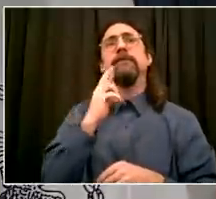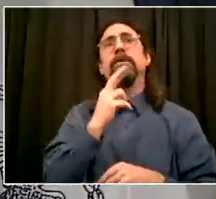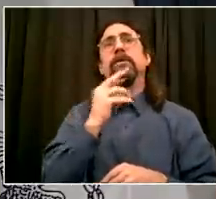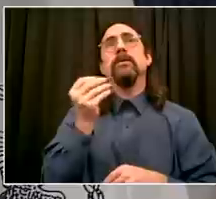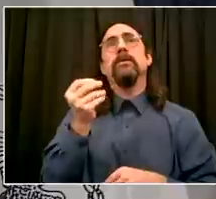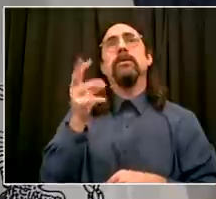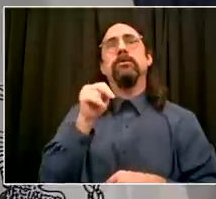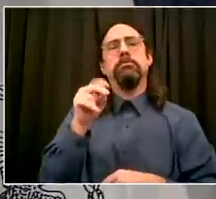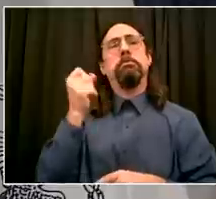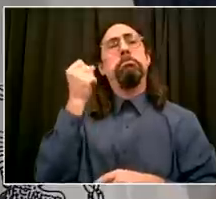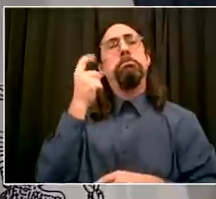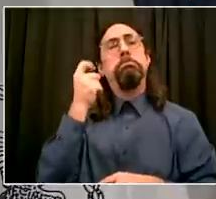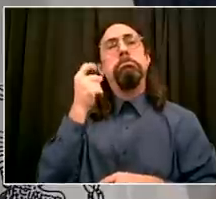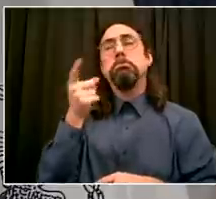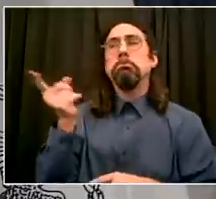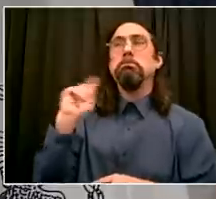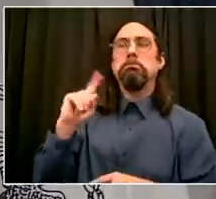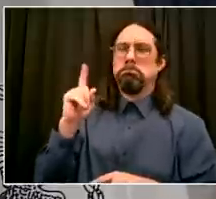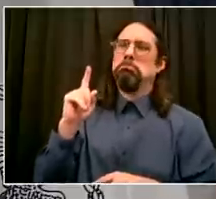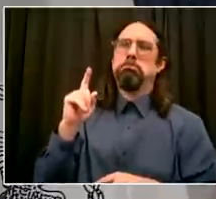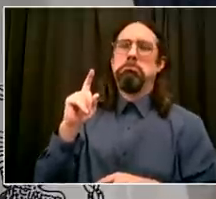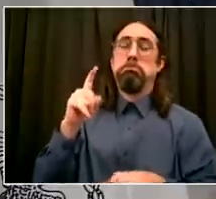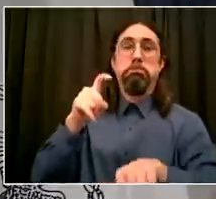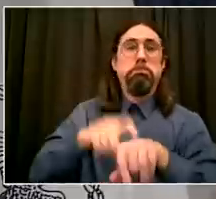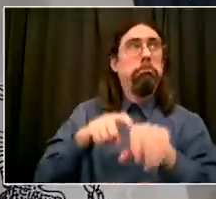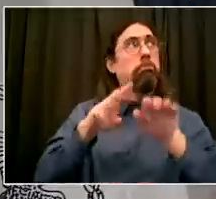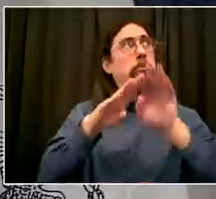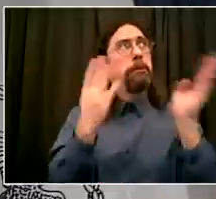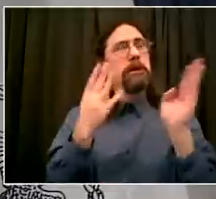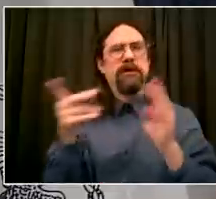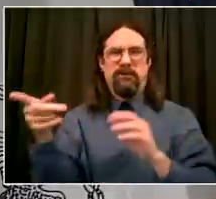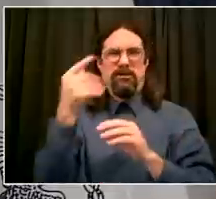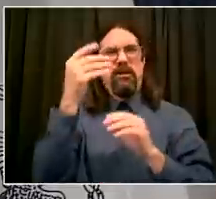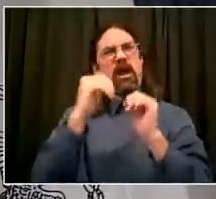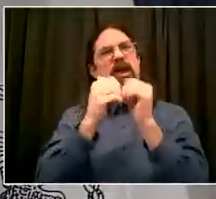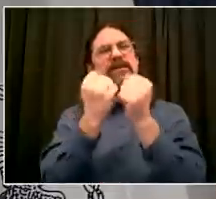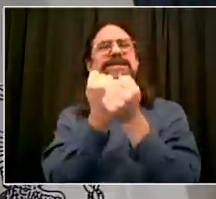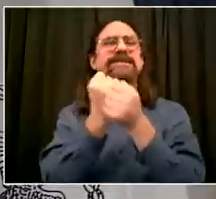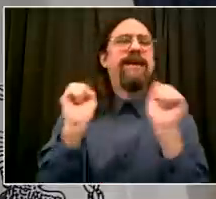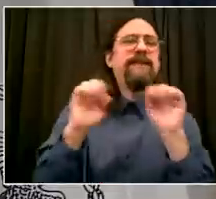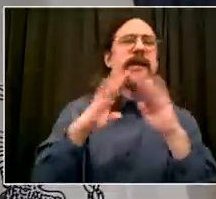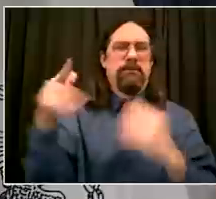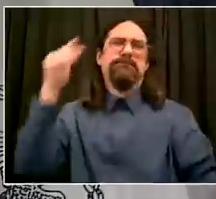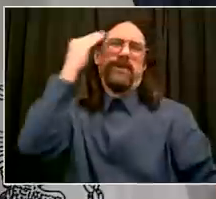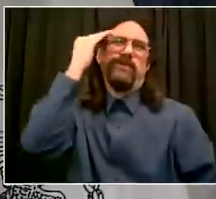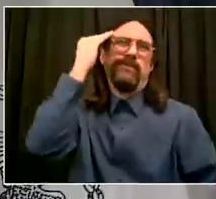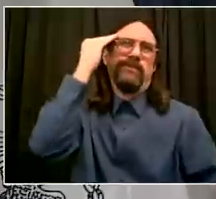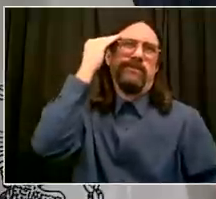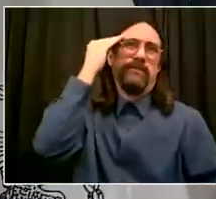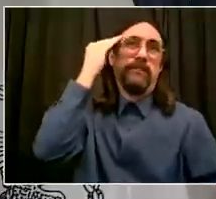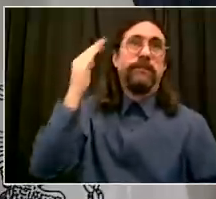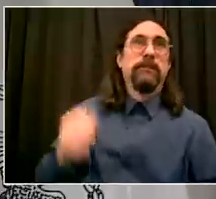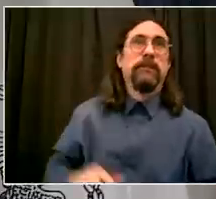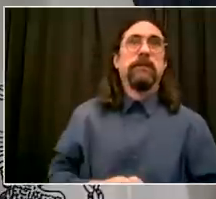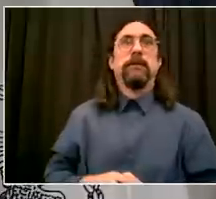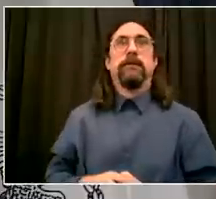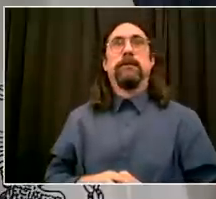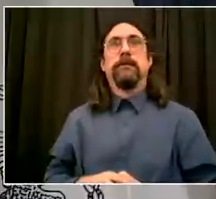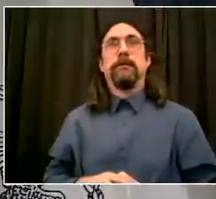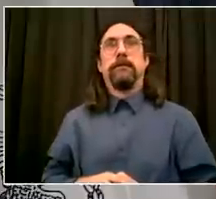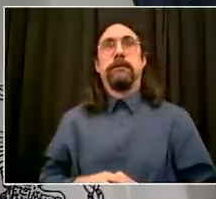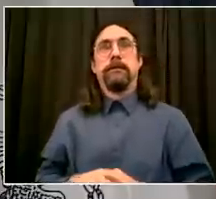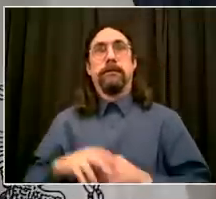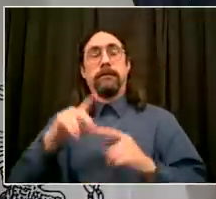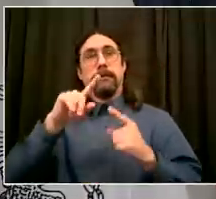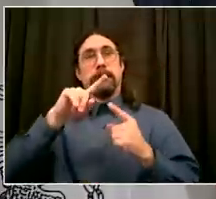that. But if there's any specific changes, we'll certainly be informing people and educating them well in advance. We want to make sure everyone is safe.